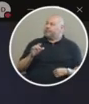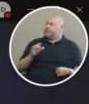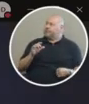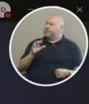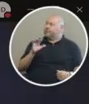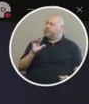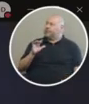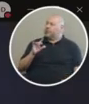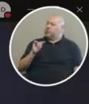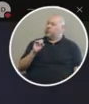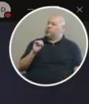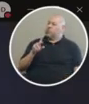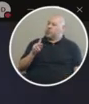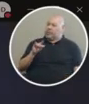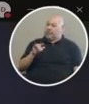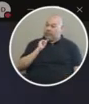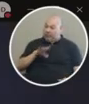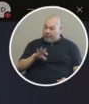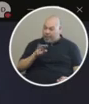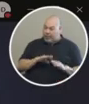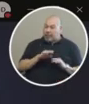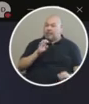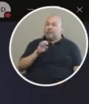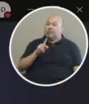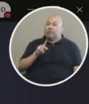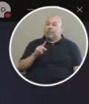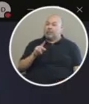The toolkit, you could locate it on